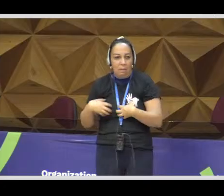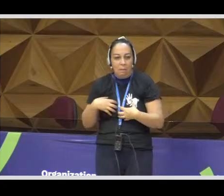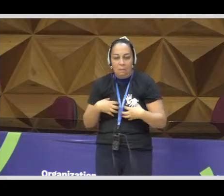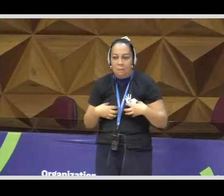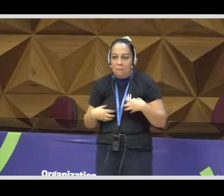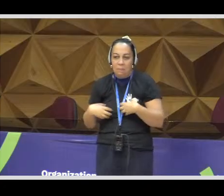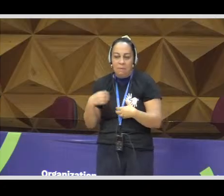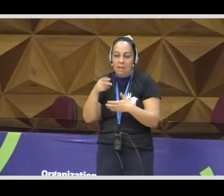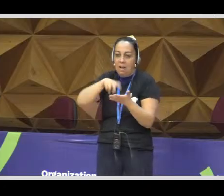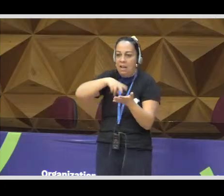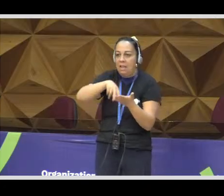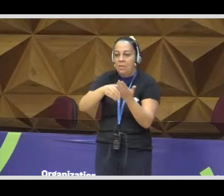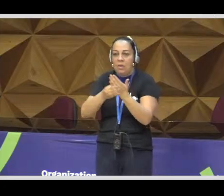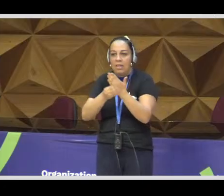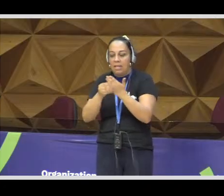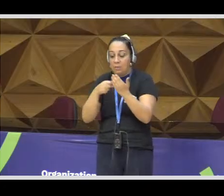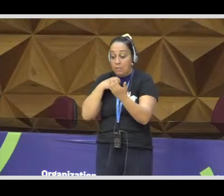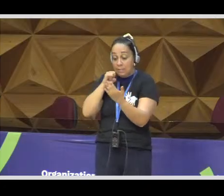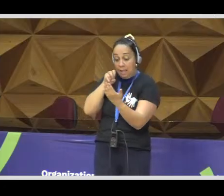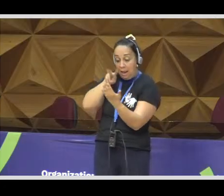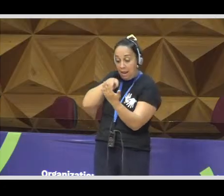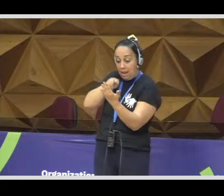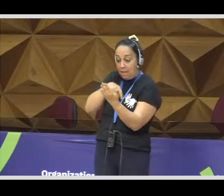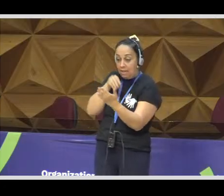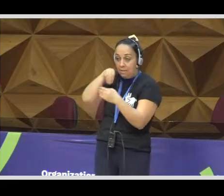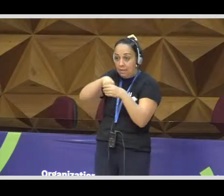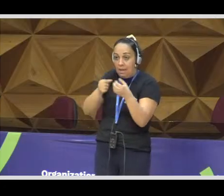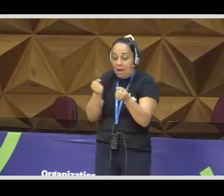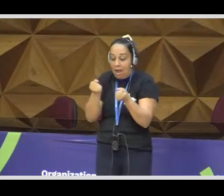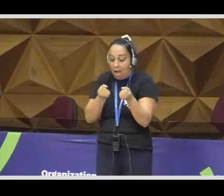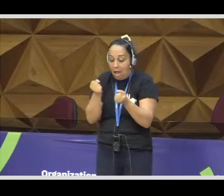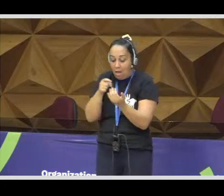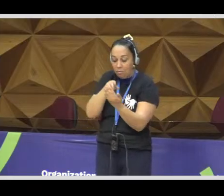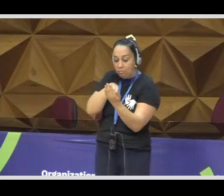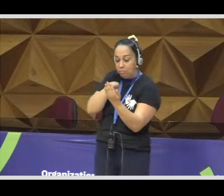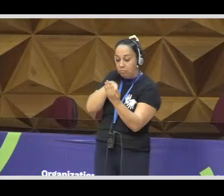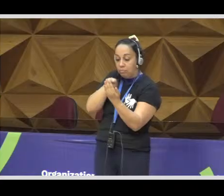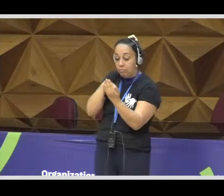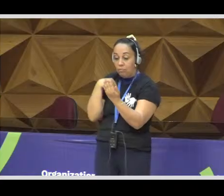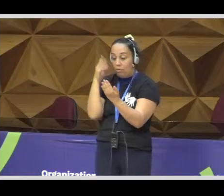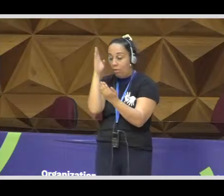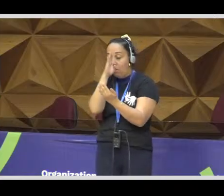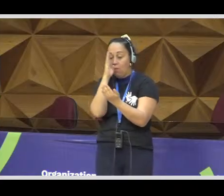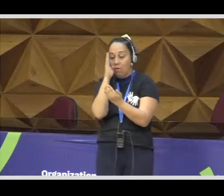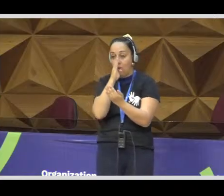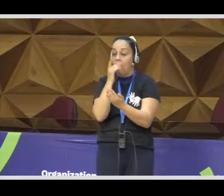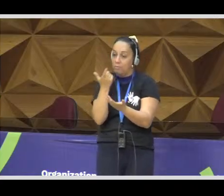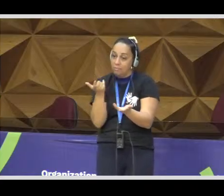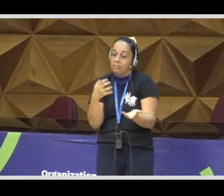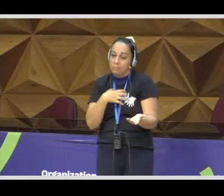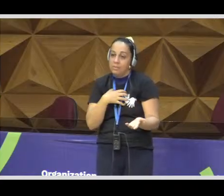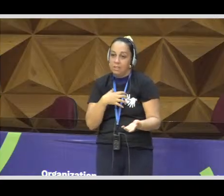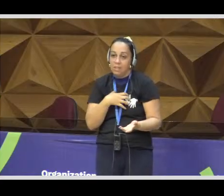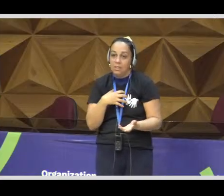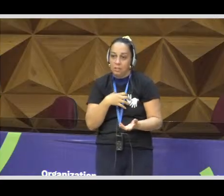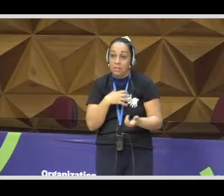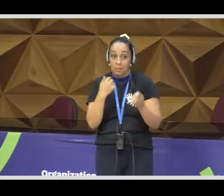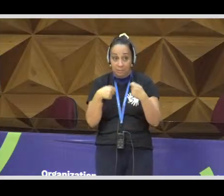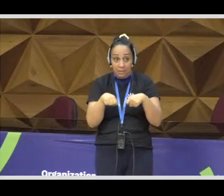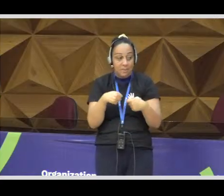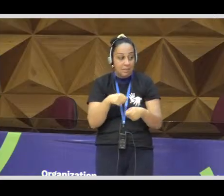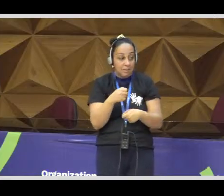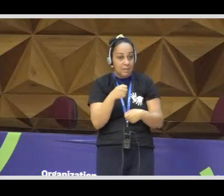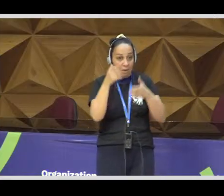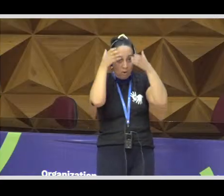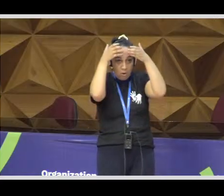daughter gets quite bad motion sickness. Many people get that. If you're wearing a VR headset, for example, it could make it even worse. And then all these nice